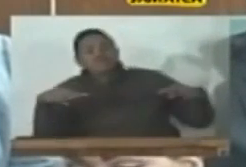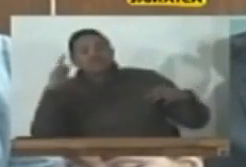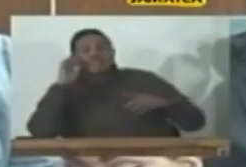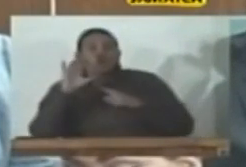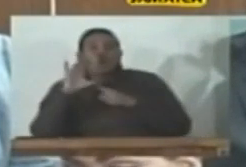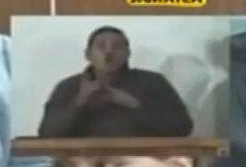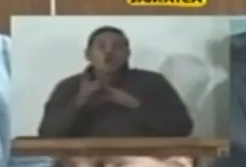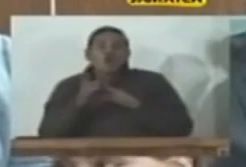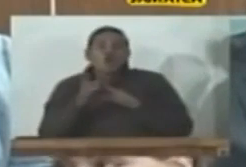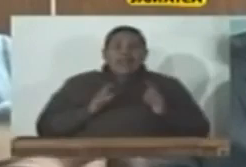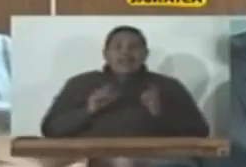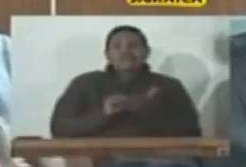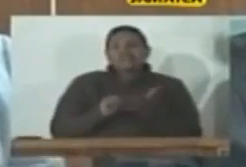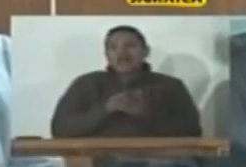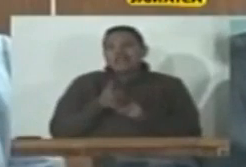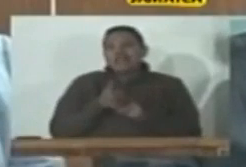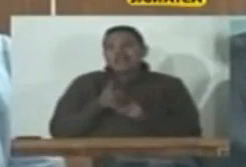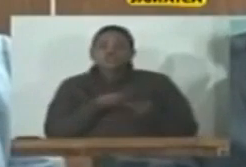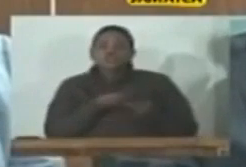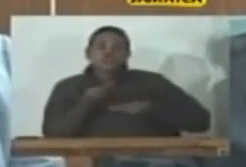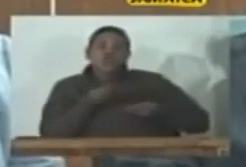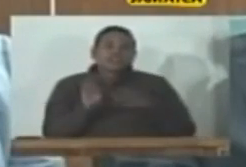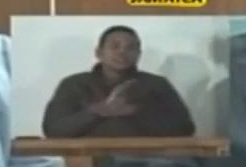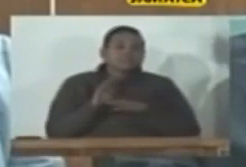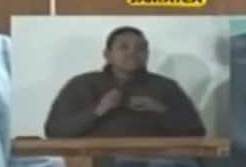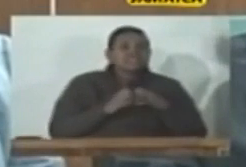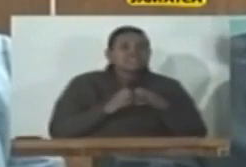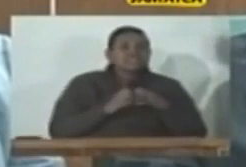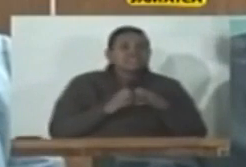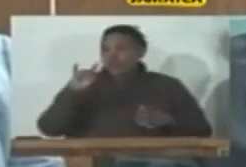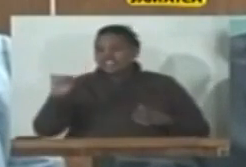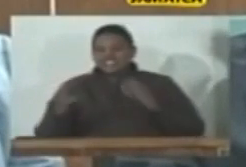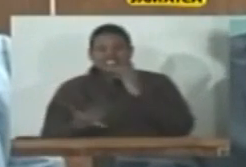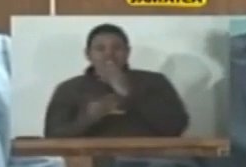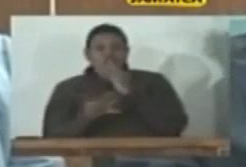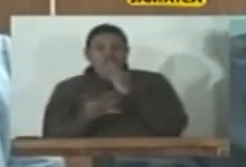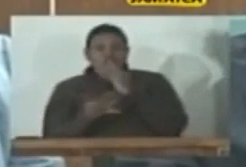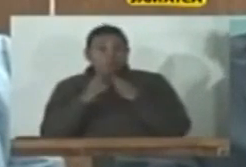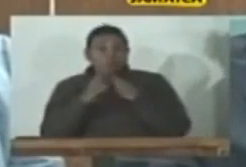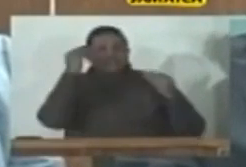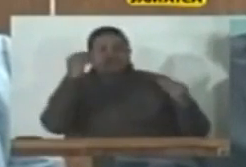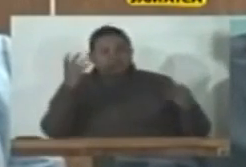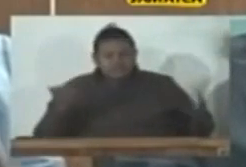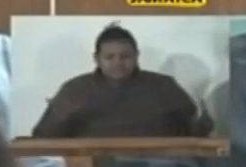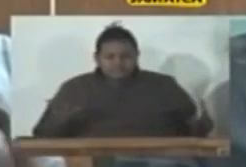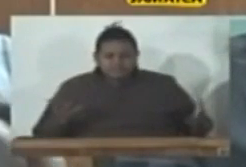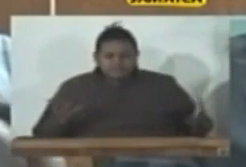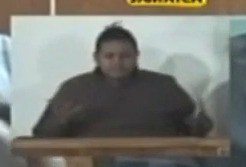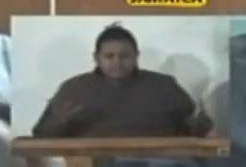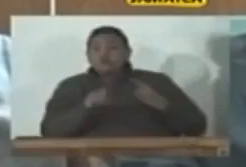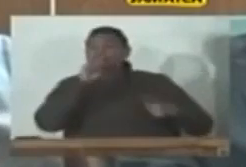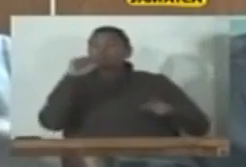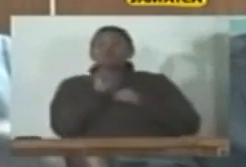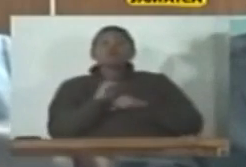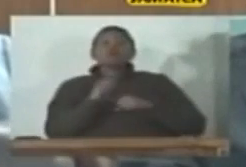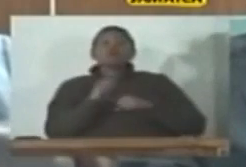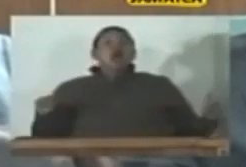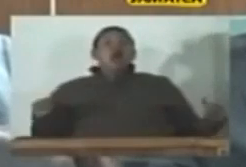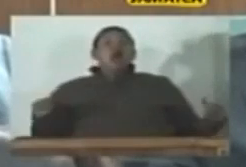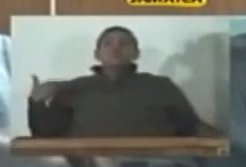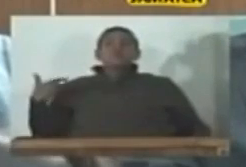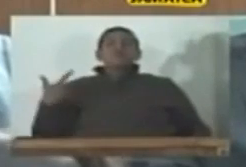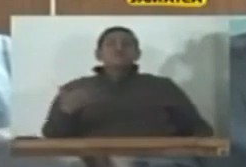information." But Mr. Speaker, what has actually happened since this declaration of intent? The reality has been